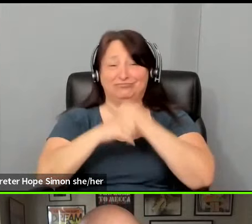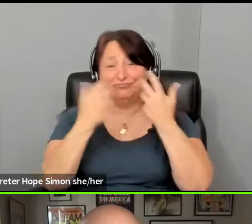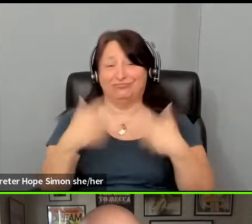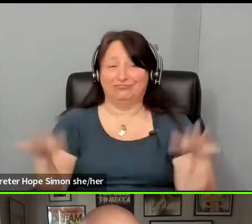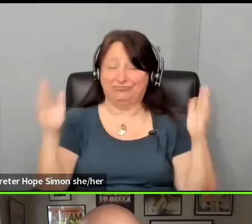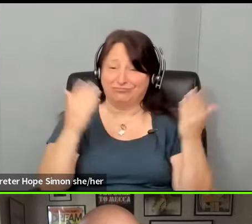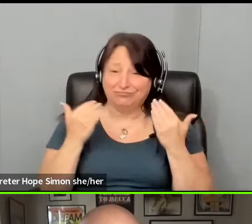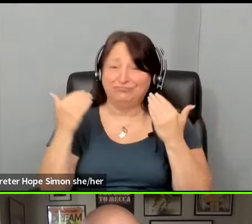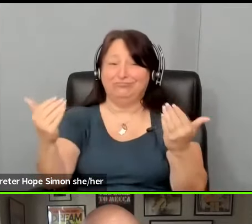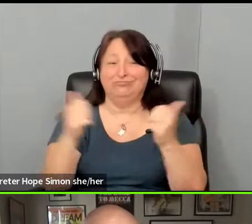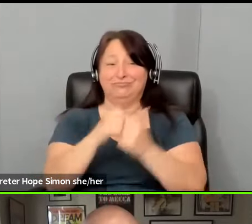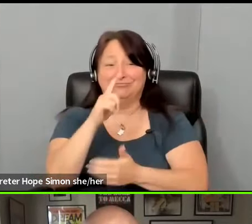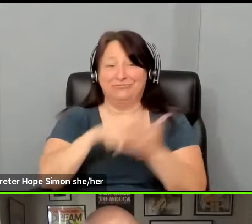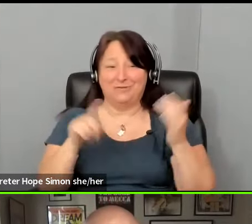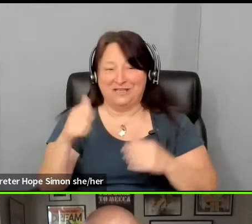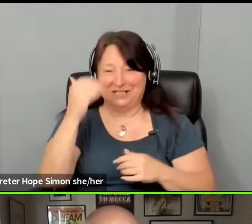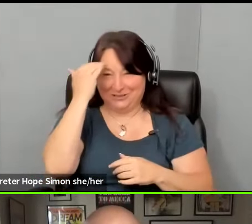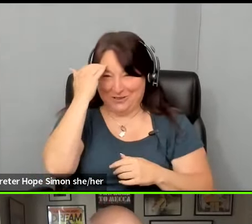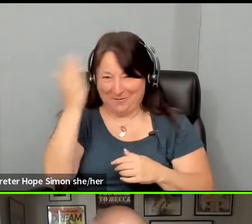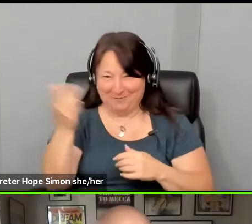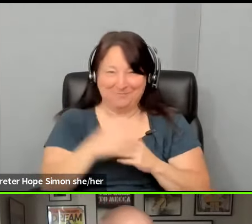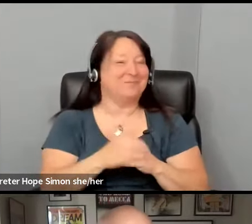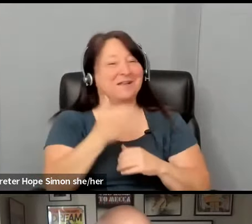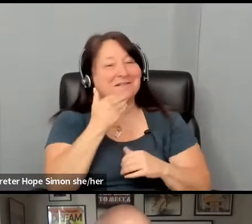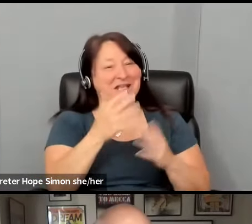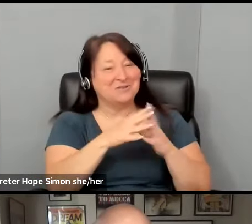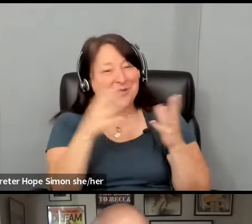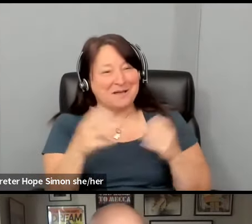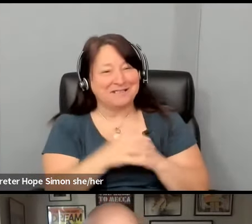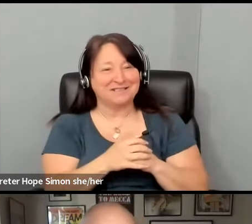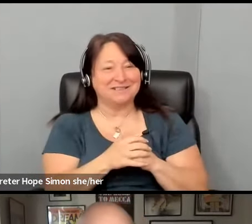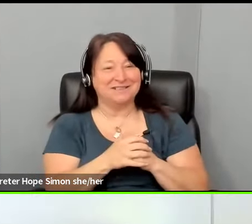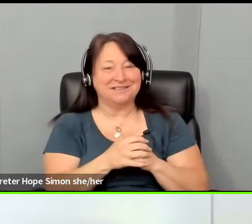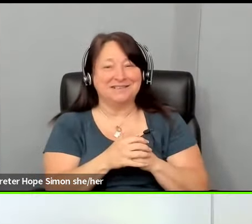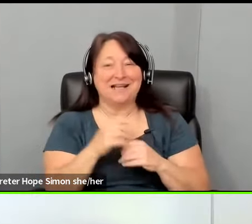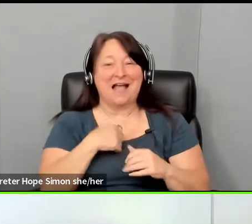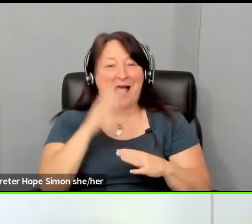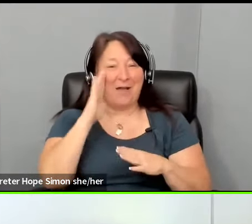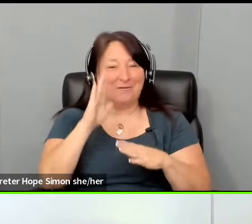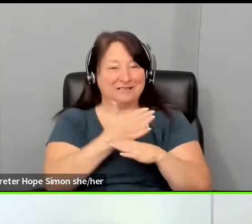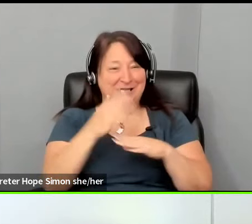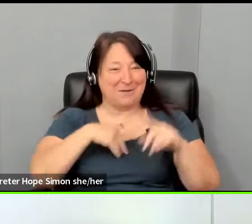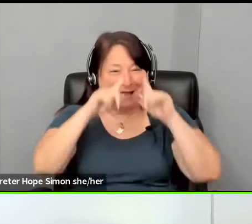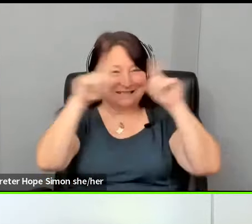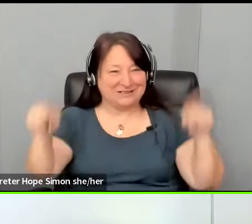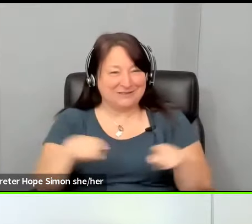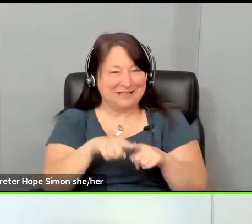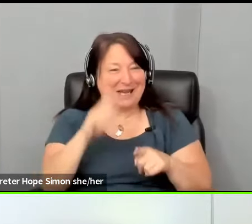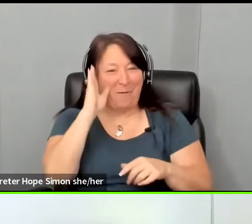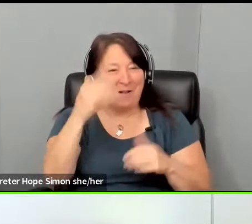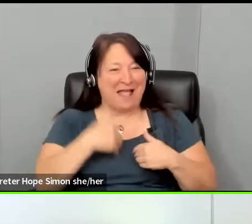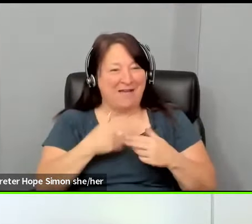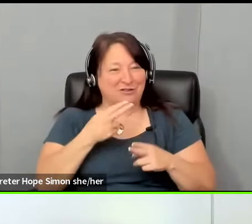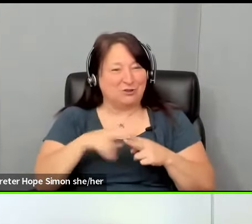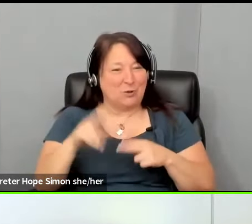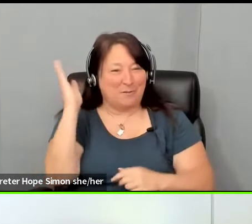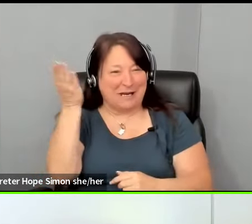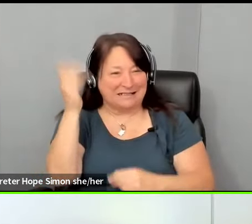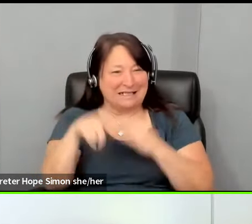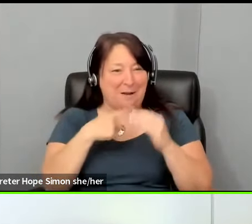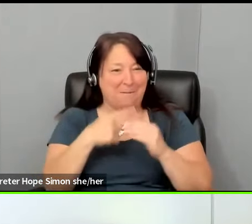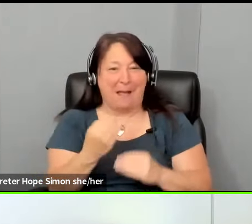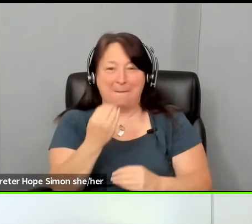with it on what we need to know. Thank you so much. I am going to share my screen now. We'll go through a little presentation about meals